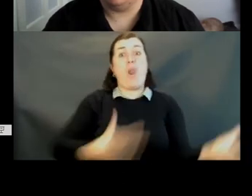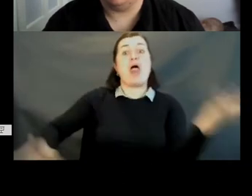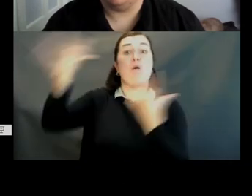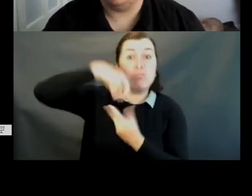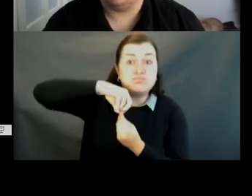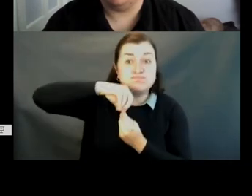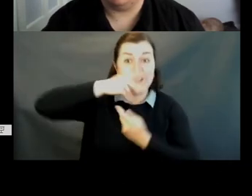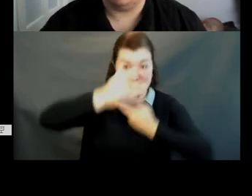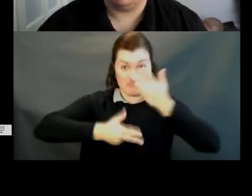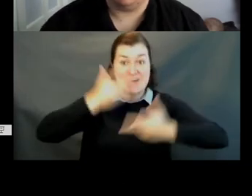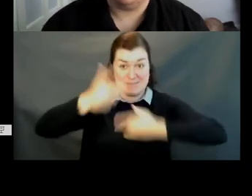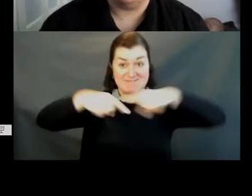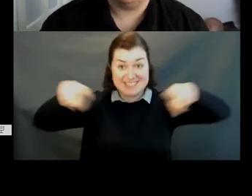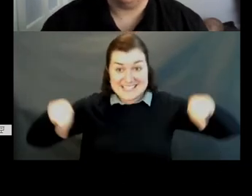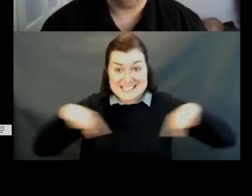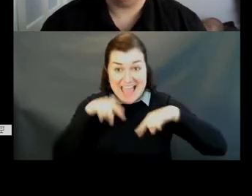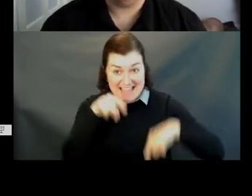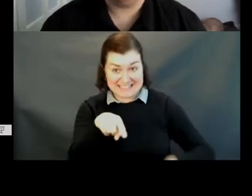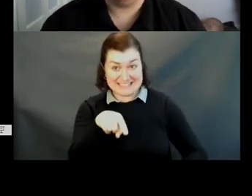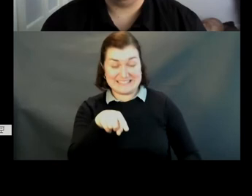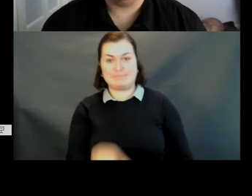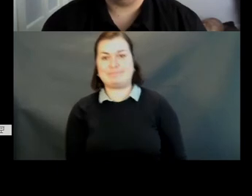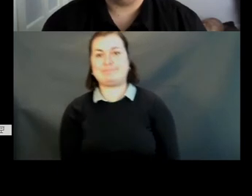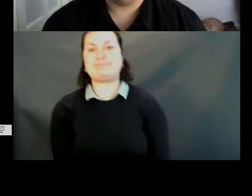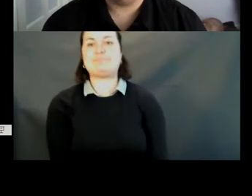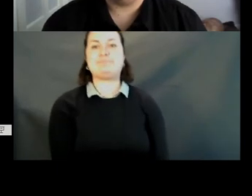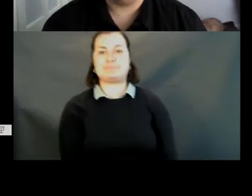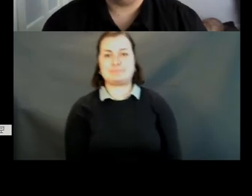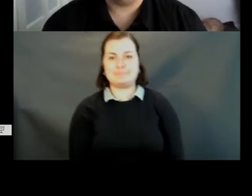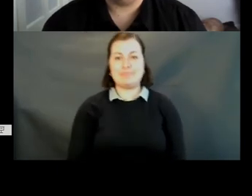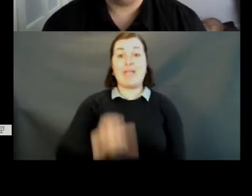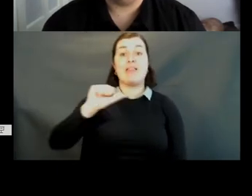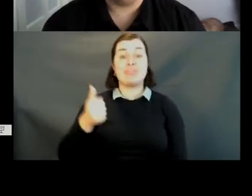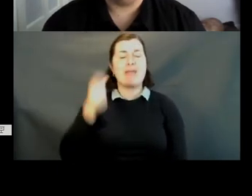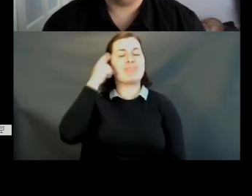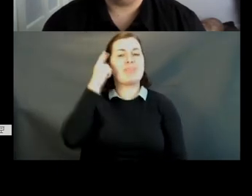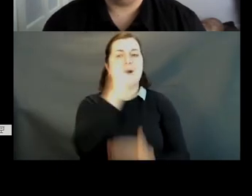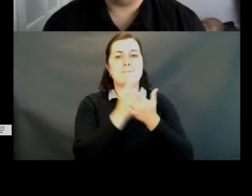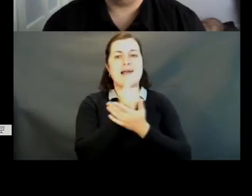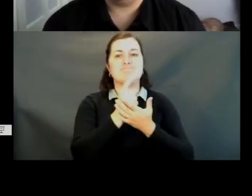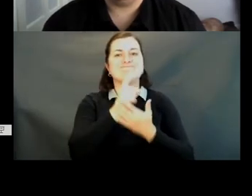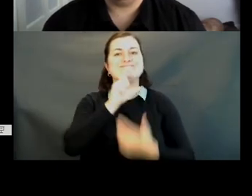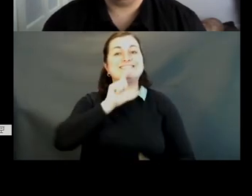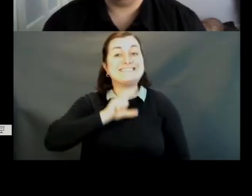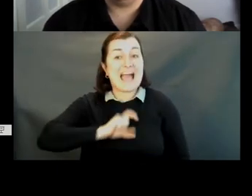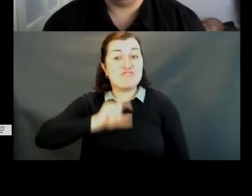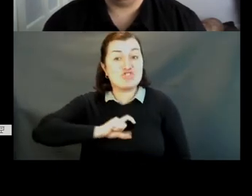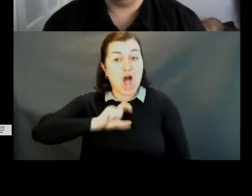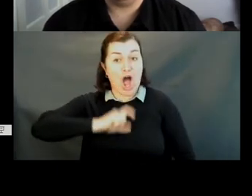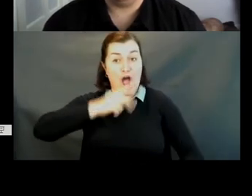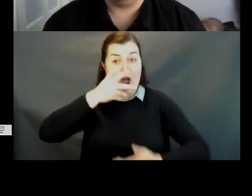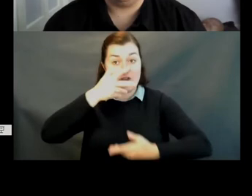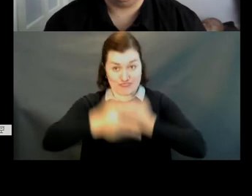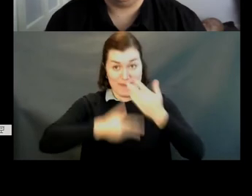set. And then we think about the description of the characters. And I want to just go